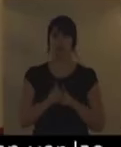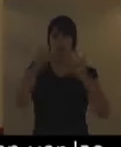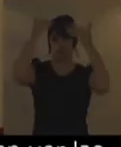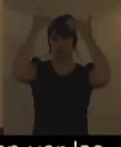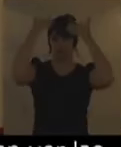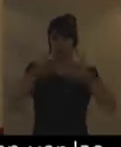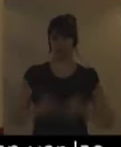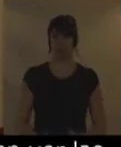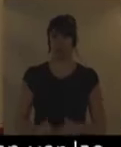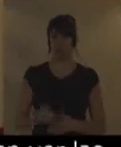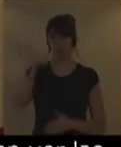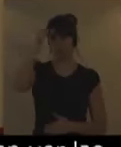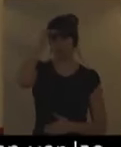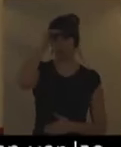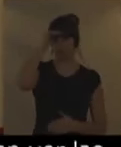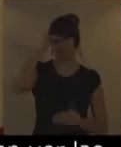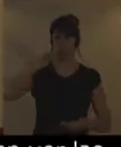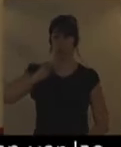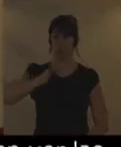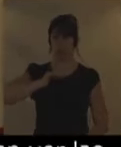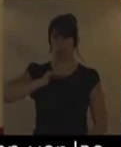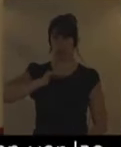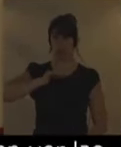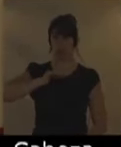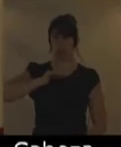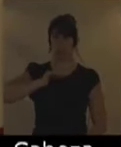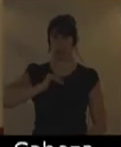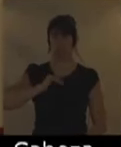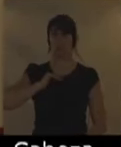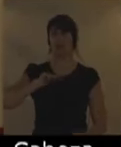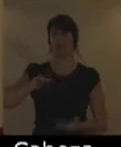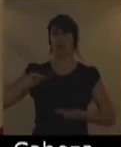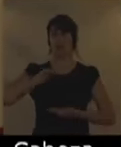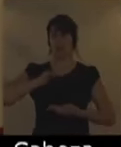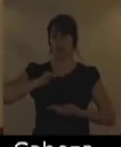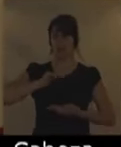the torso, the stomach, the right hand, and the left hand.